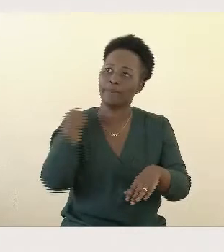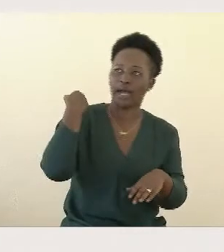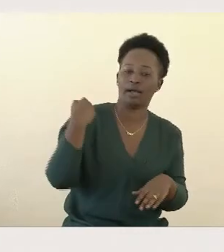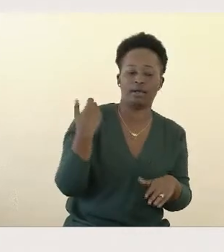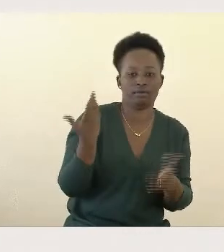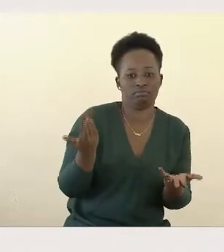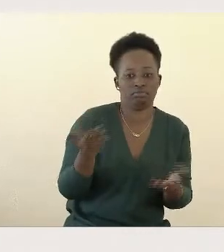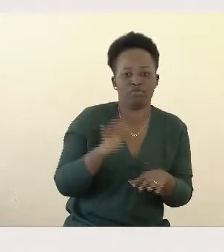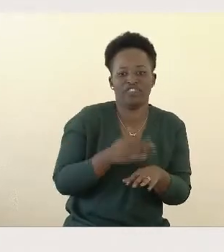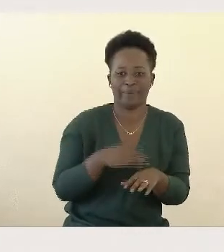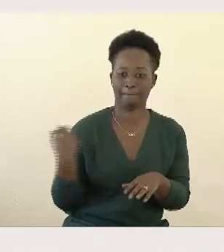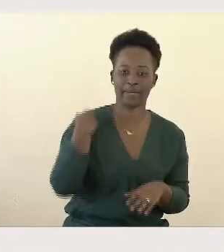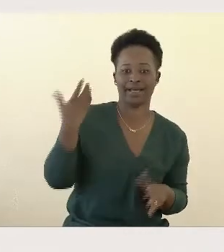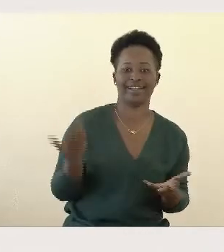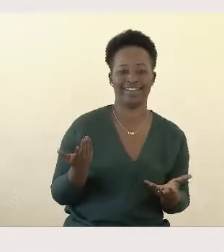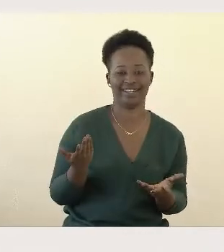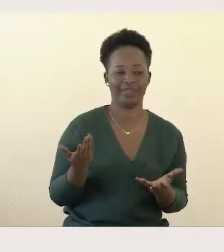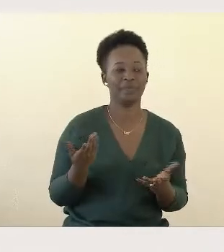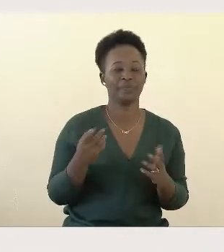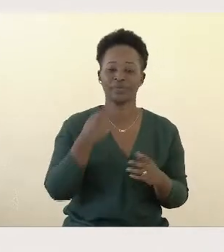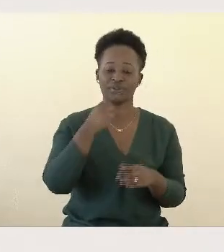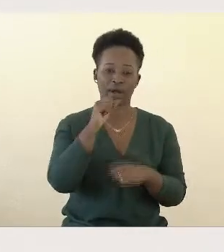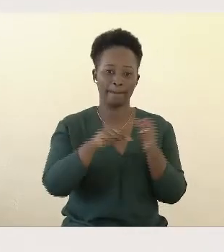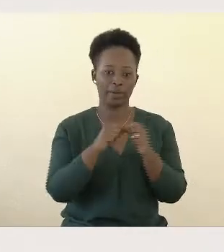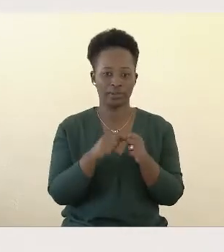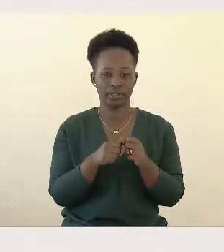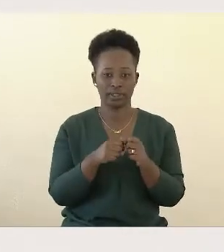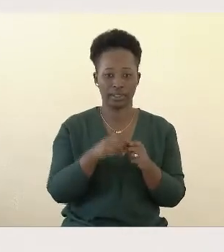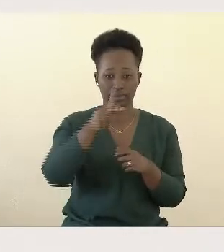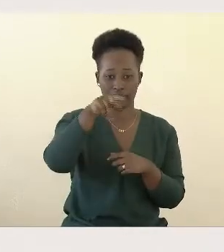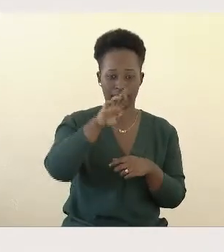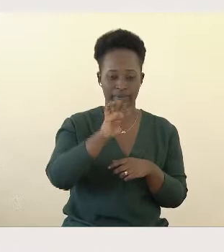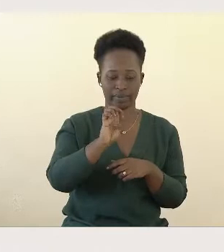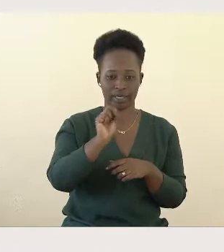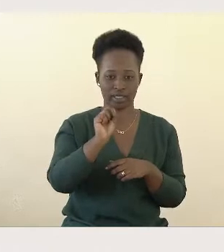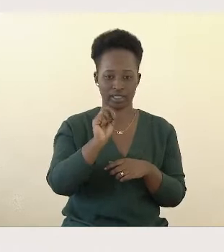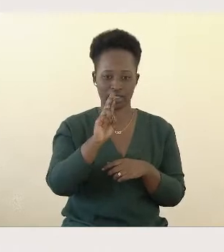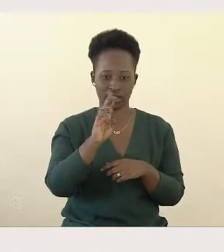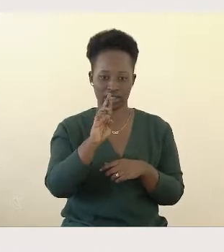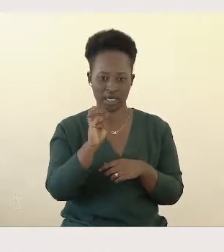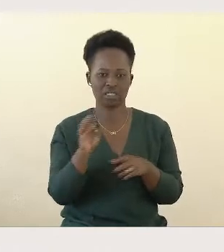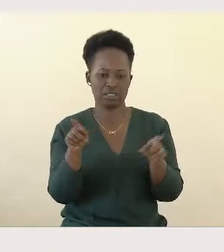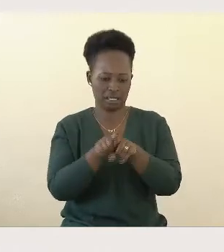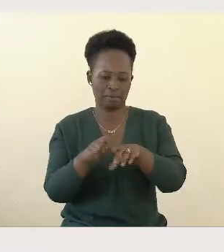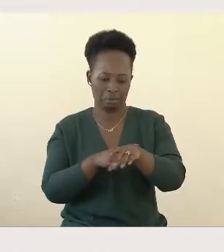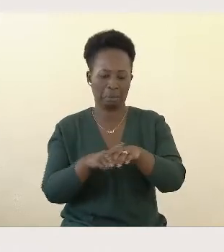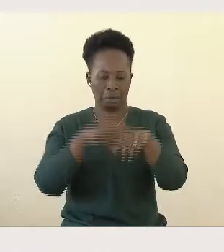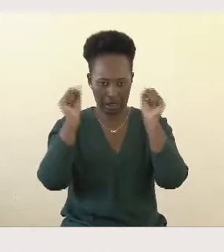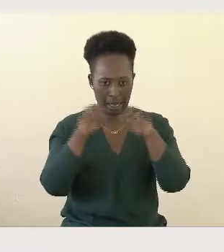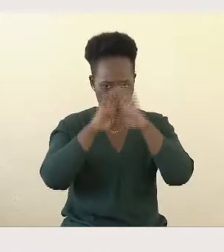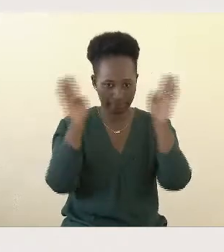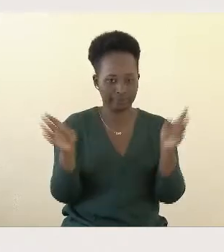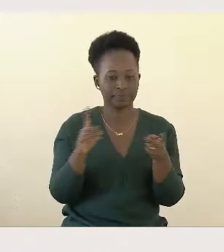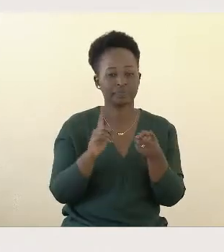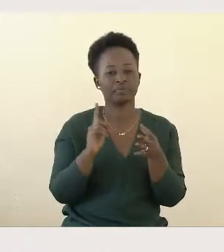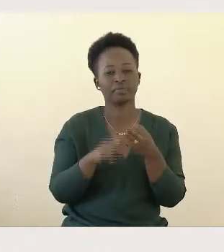you feel a pinch. Talk about the pressure. The skin is also able to detect the pressure, temperature,